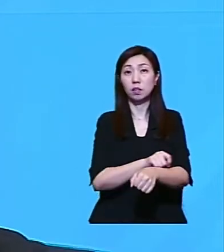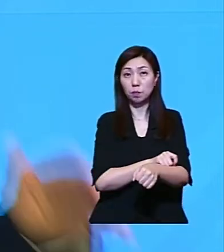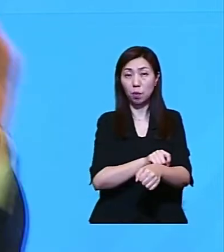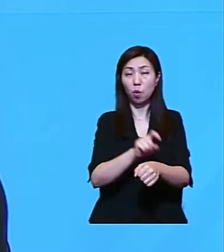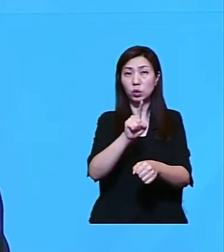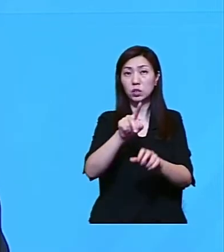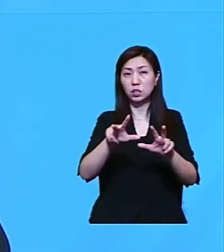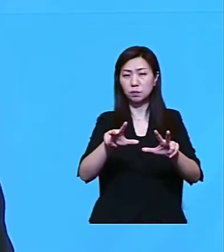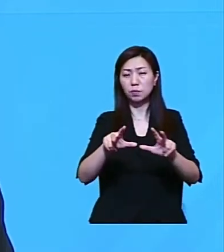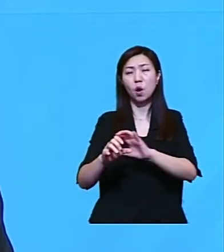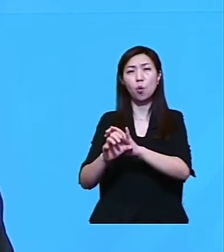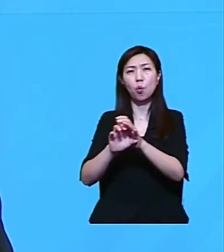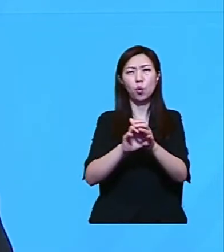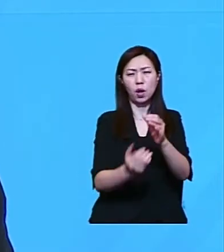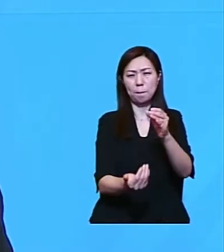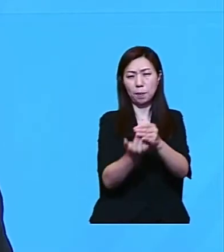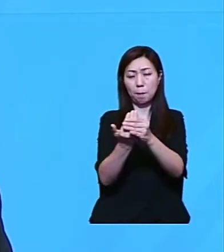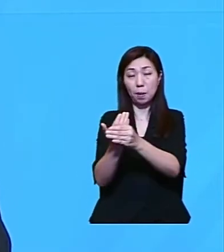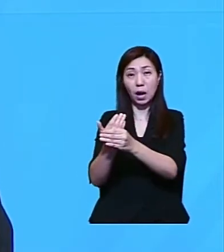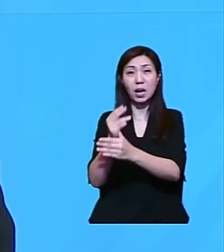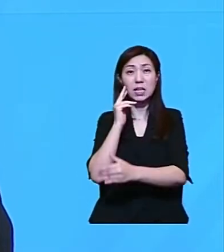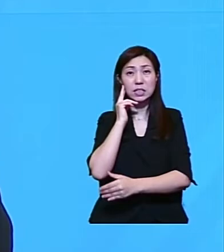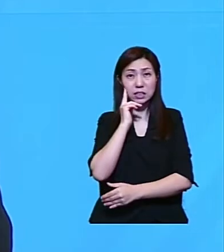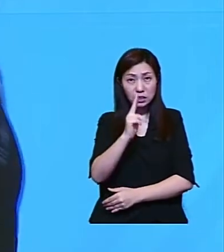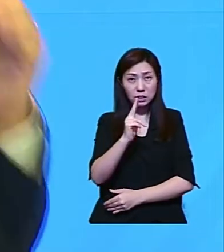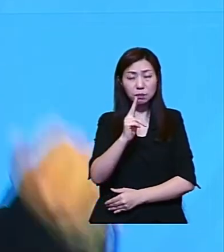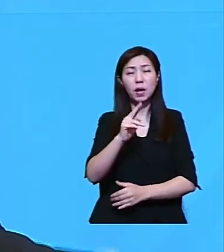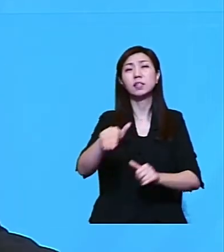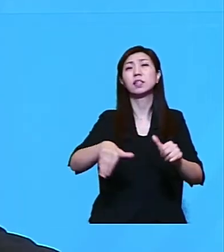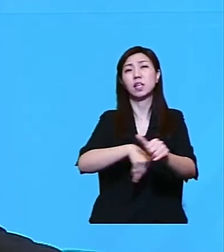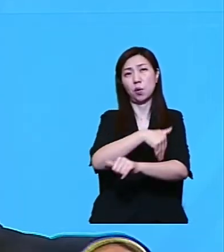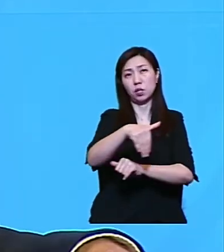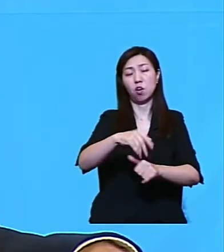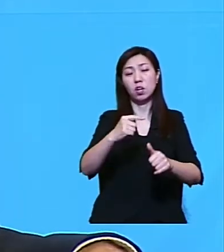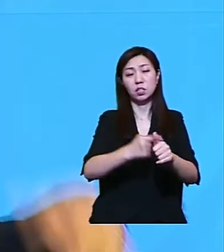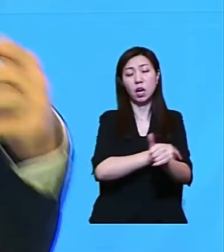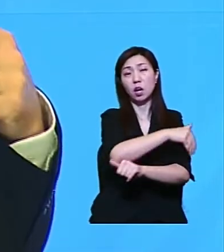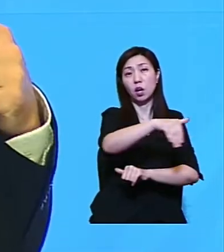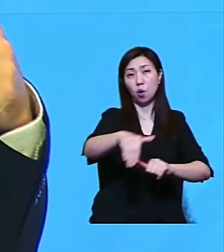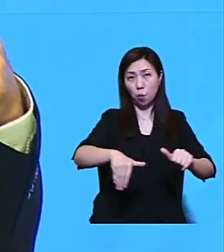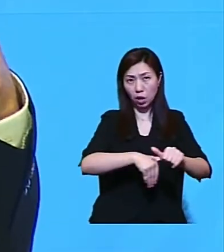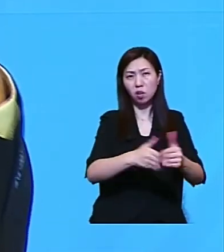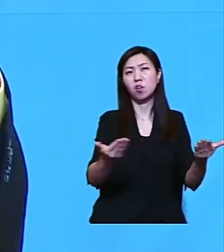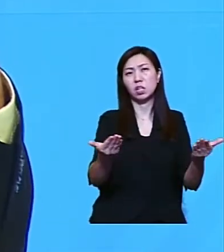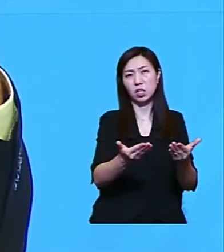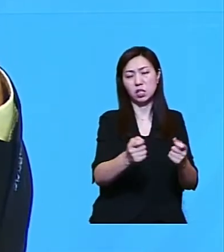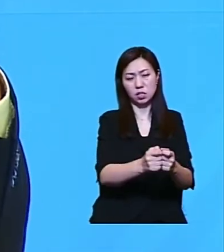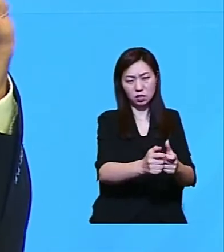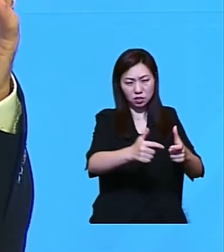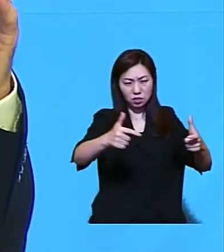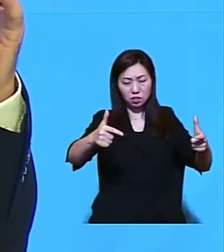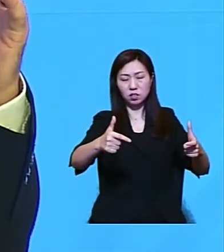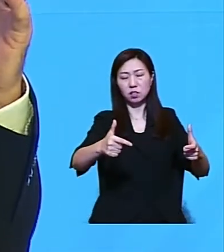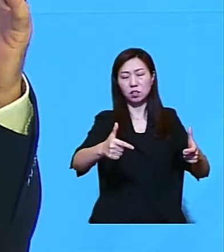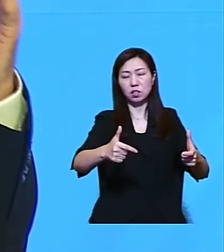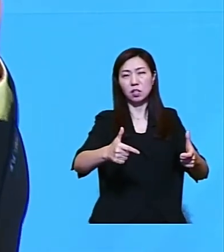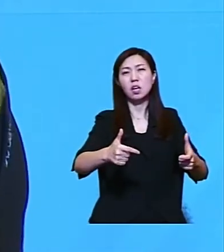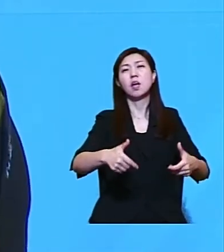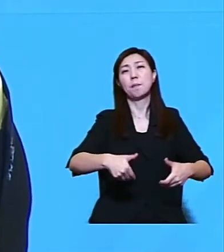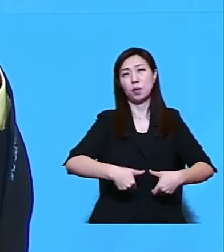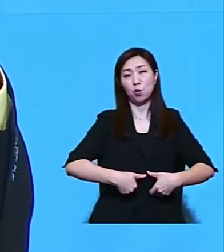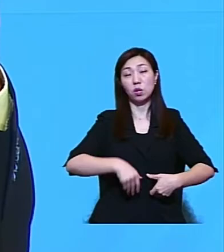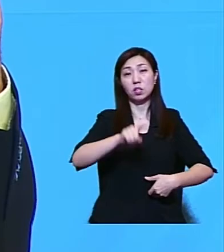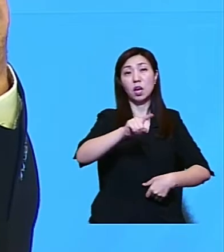recovery, employment, green jobs is a #1 criteria. So I'd like to make 2 points. One is that when we look at